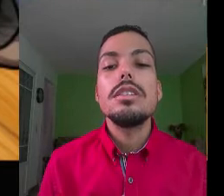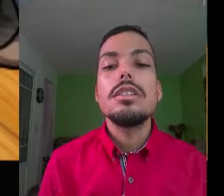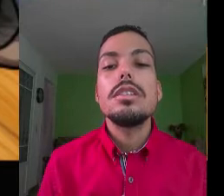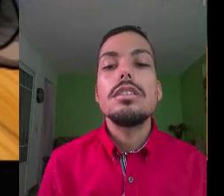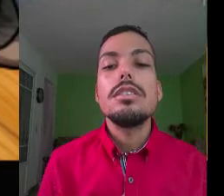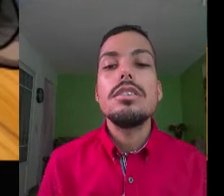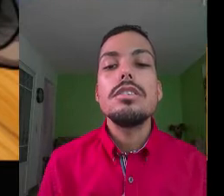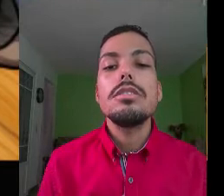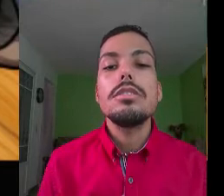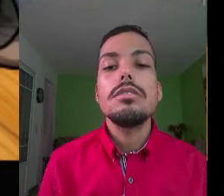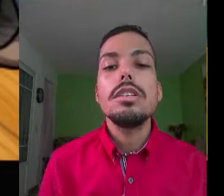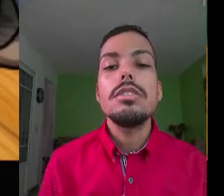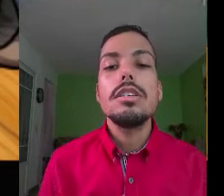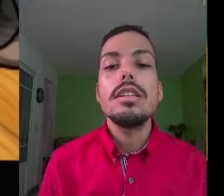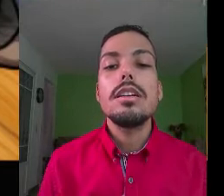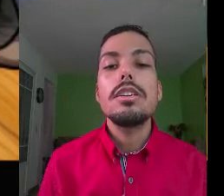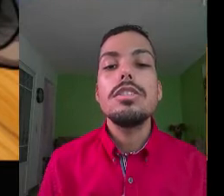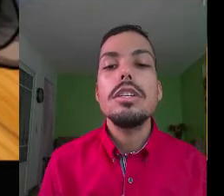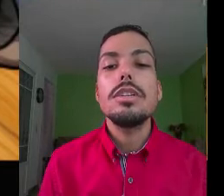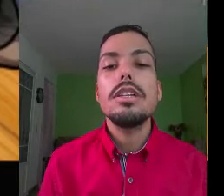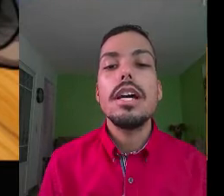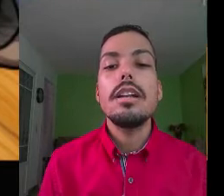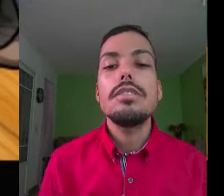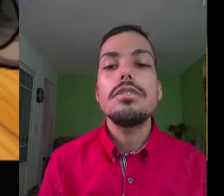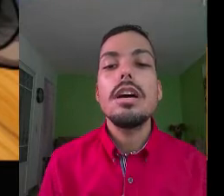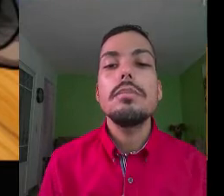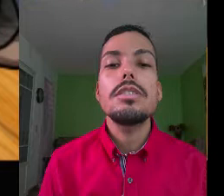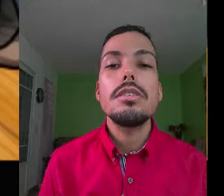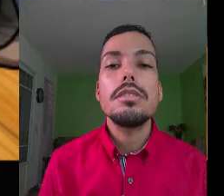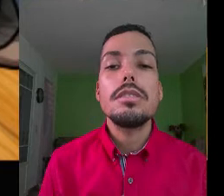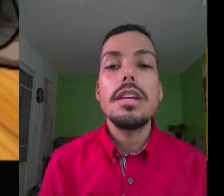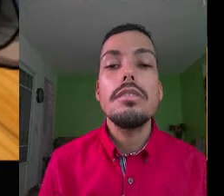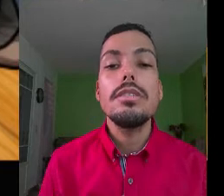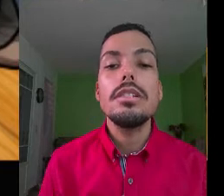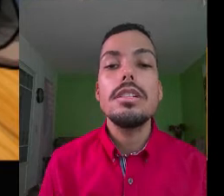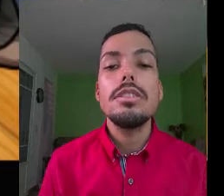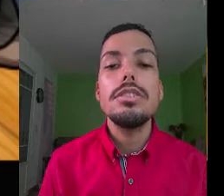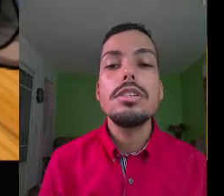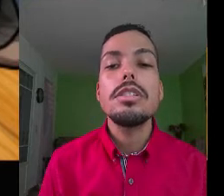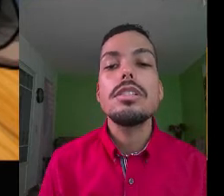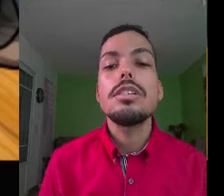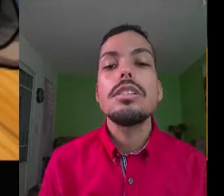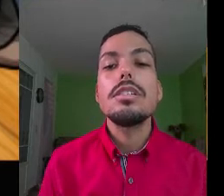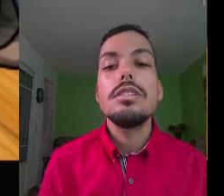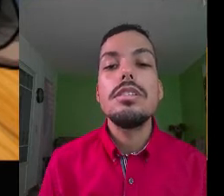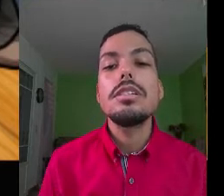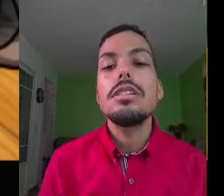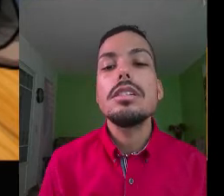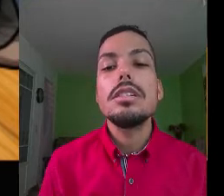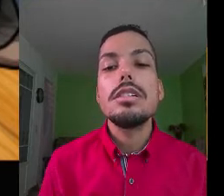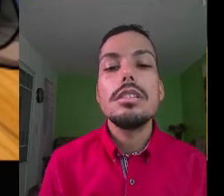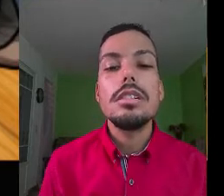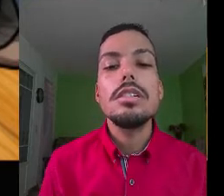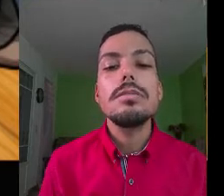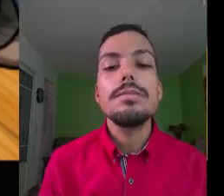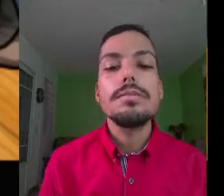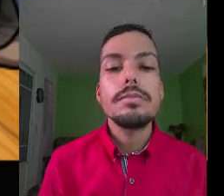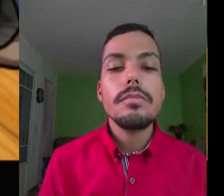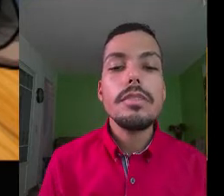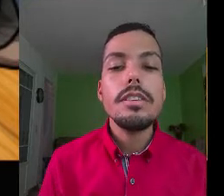j, j. When you see the letter G with the line on top, it's going to sound j, j,